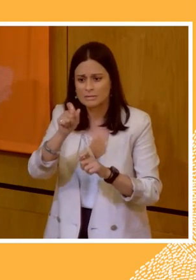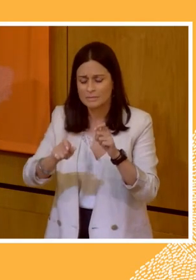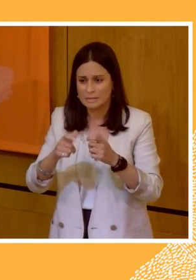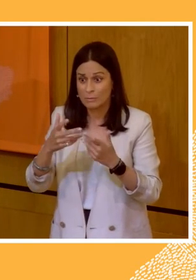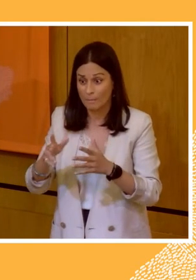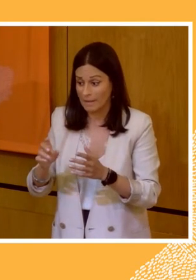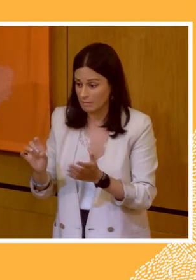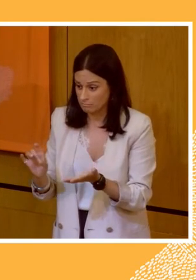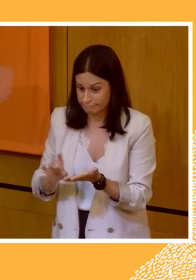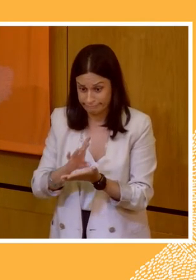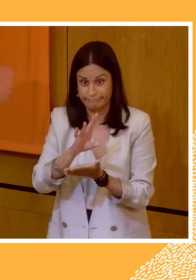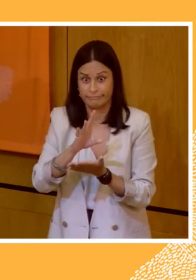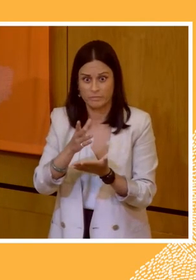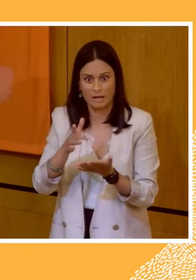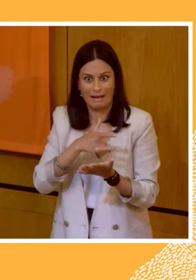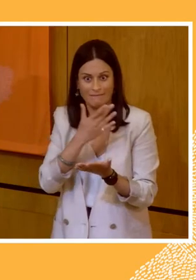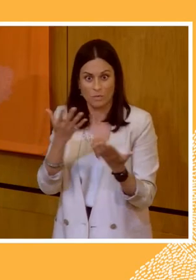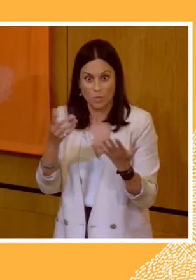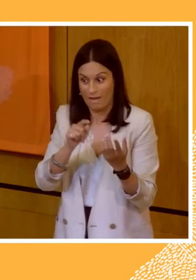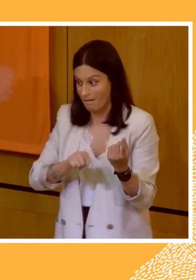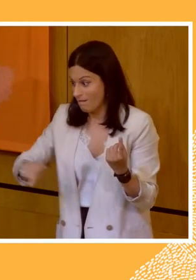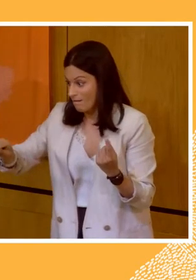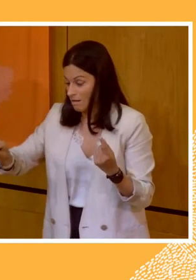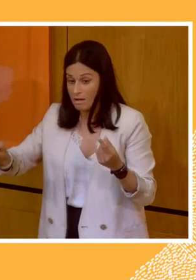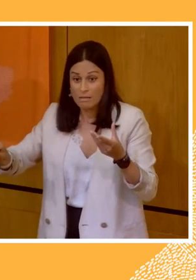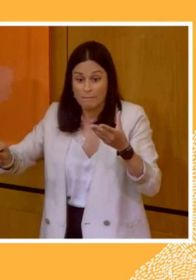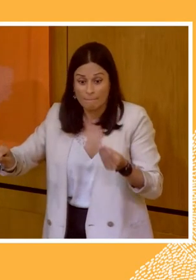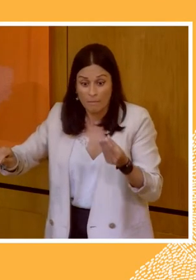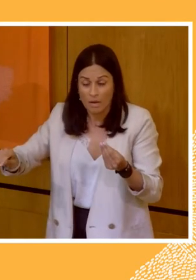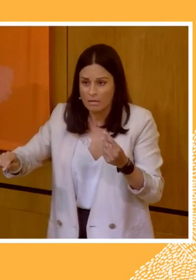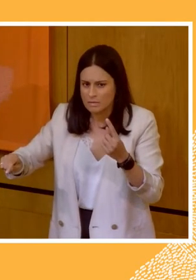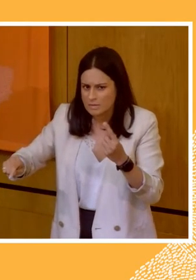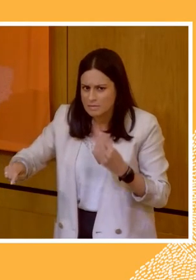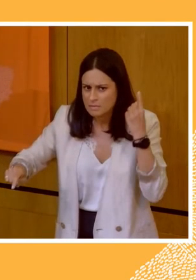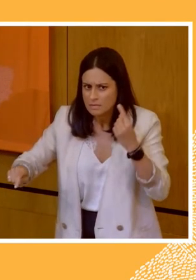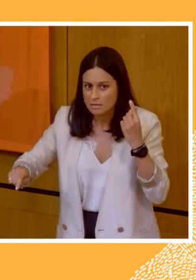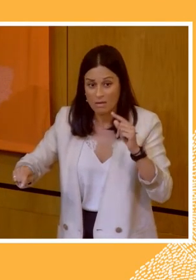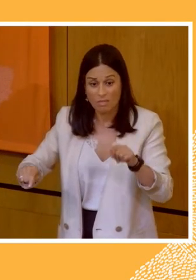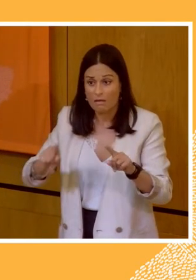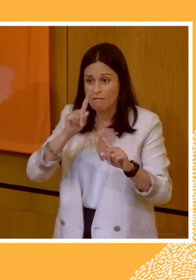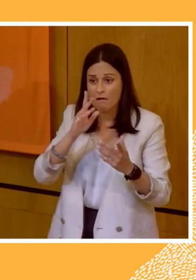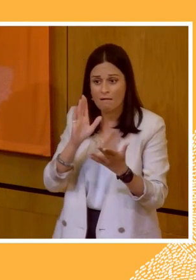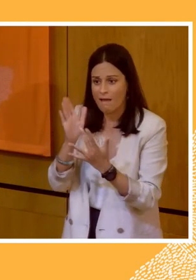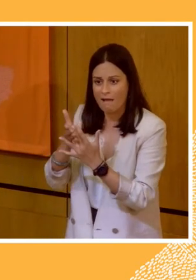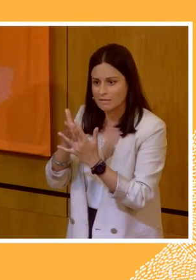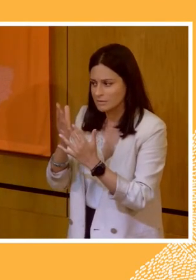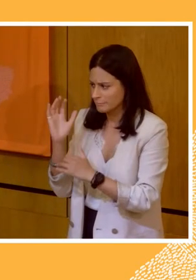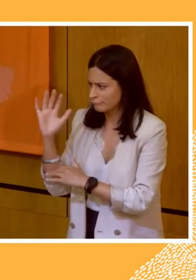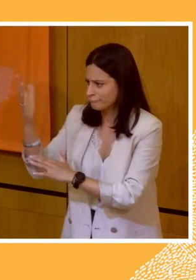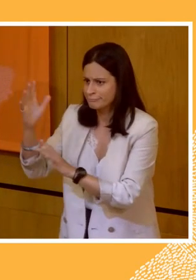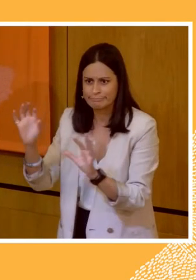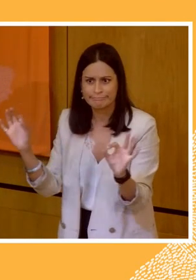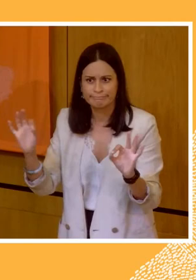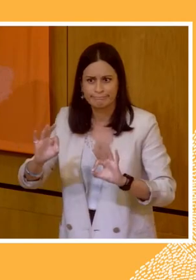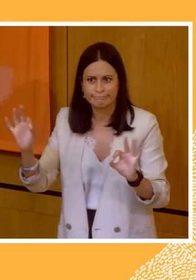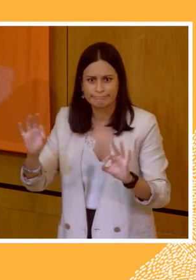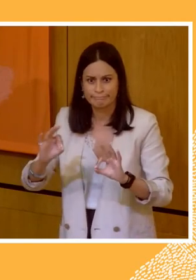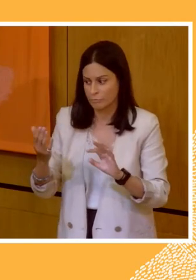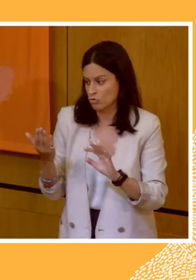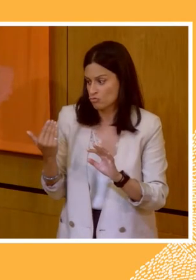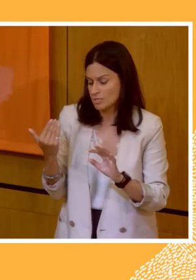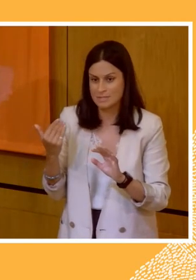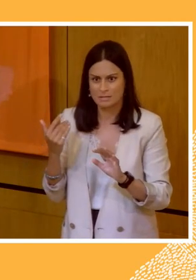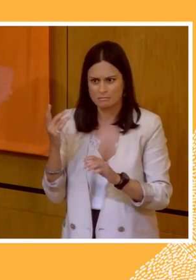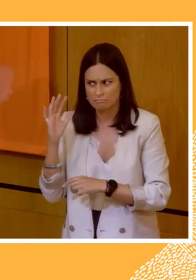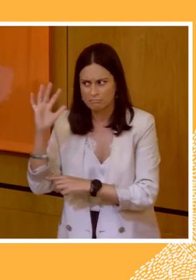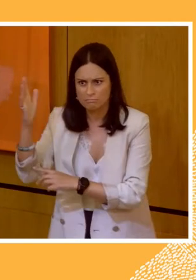lived. And through this, they don't even now access to what they used to hear or listen from